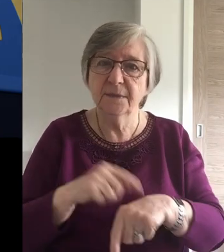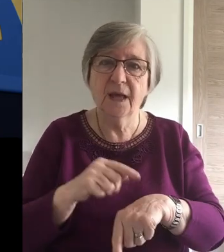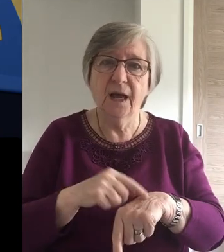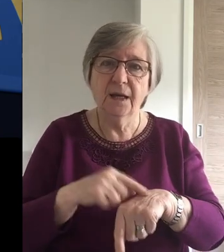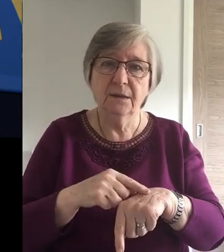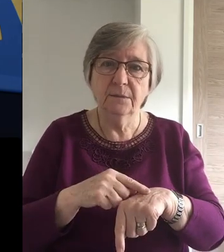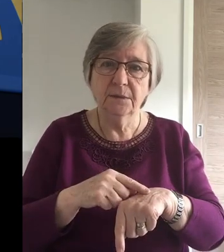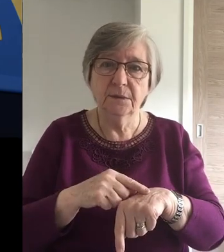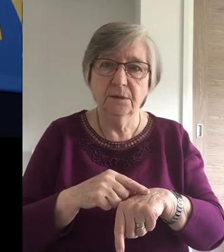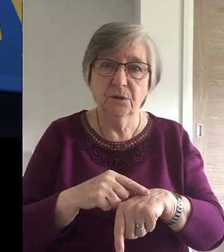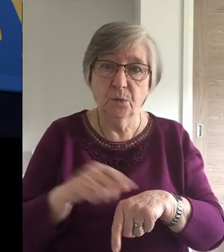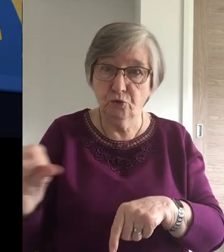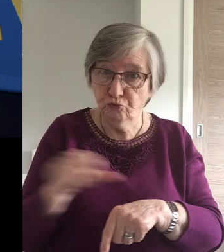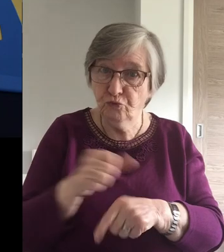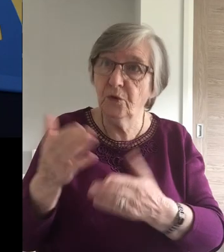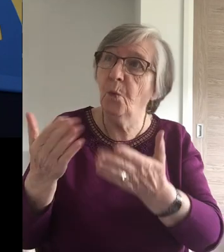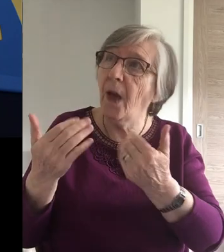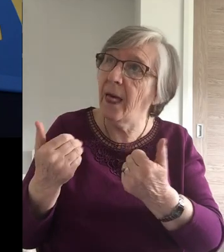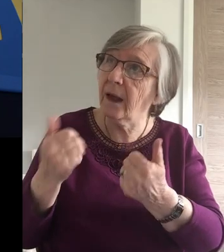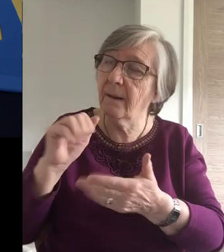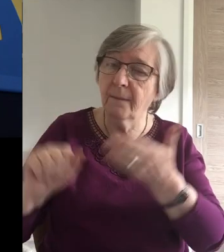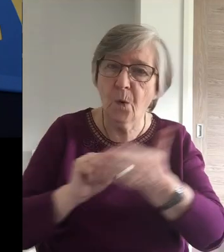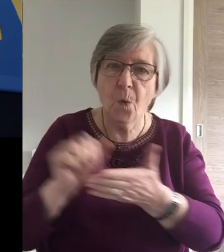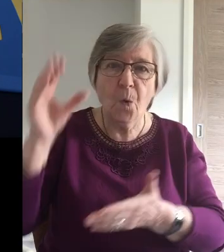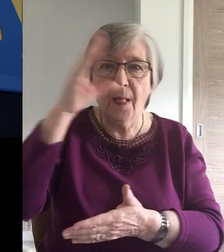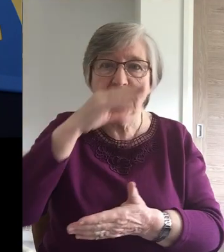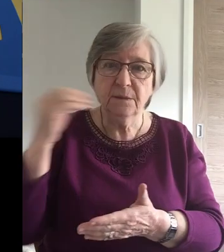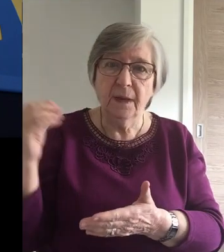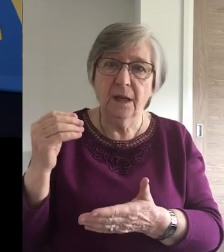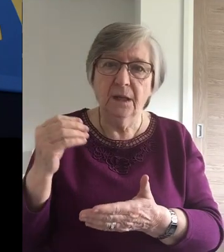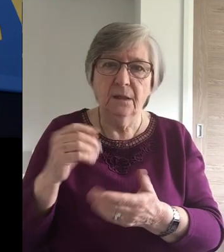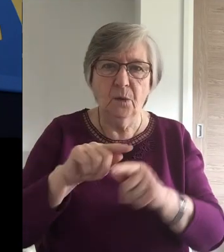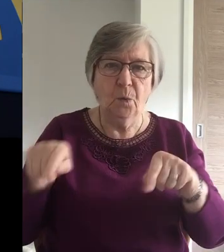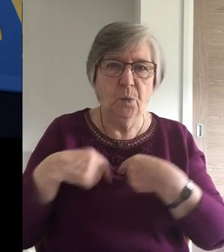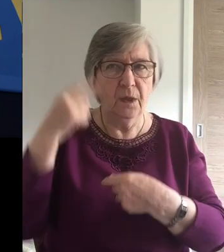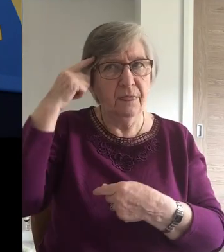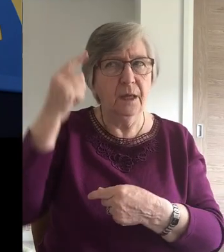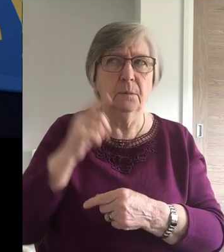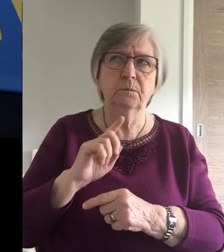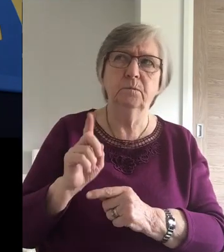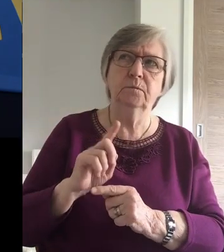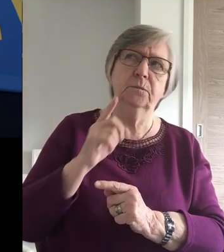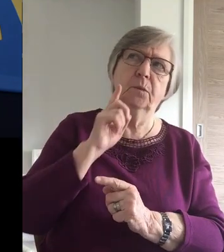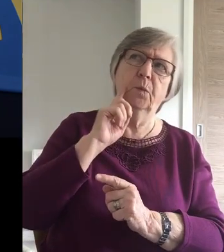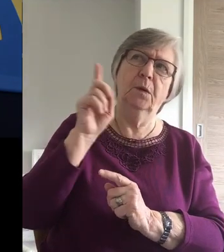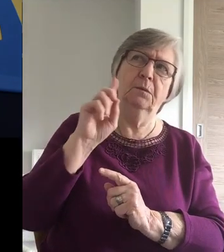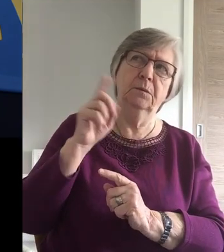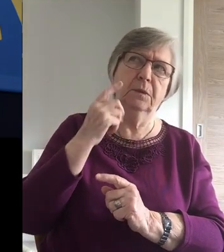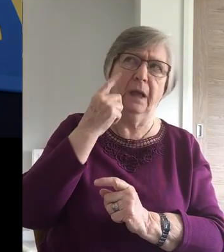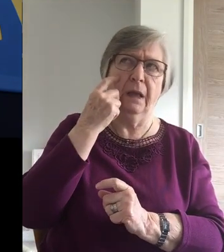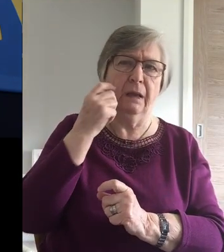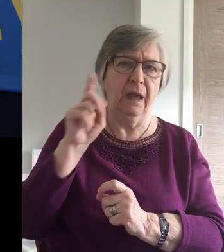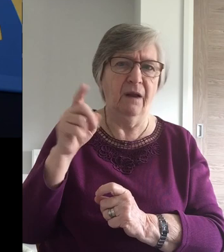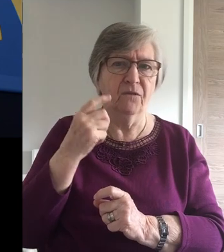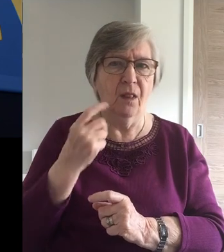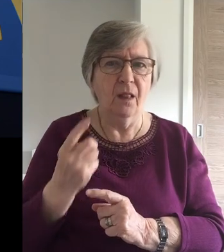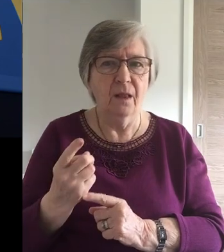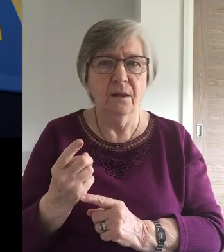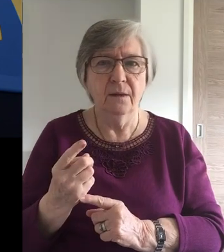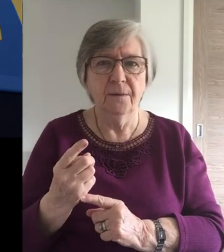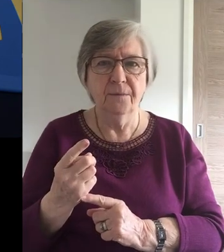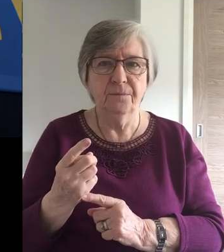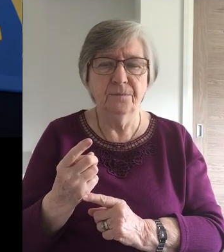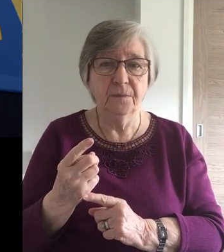we, instead of welcoming the Spirit, greet him with suspicion or caution. Forgive us